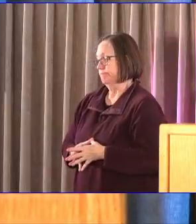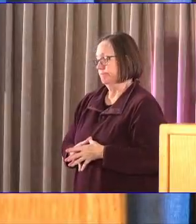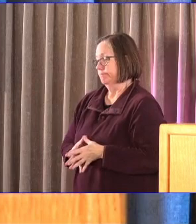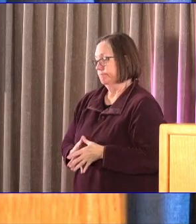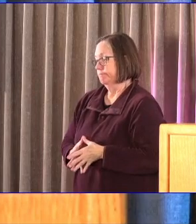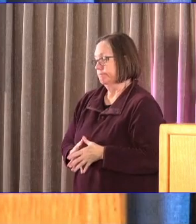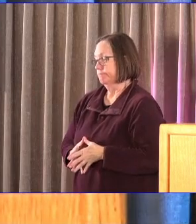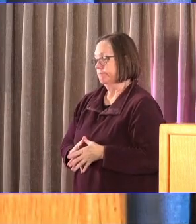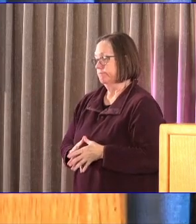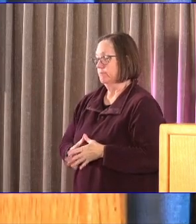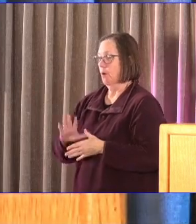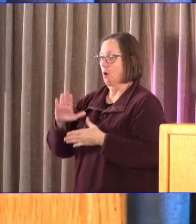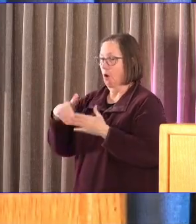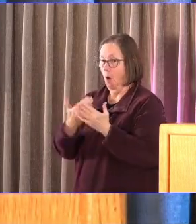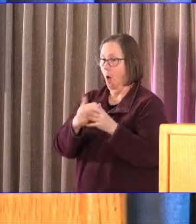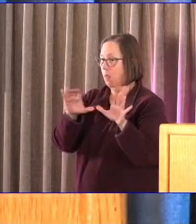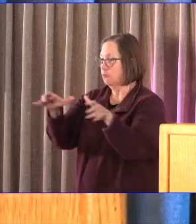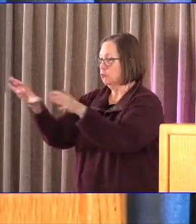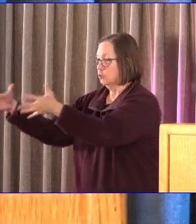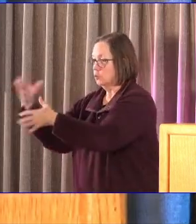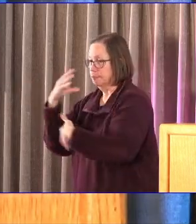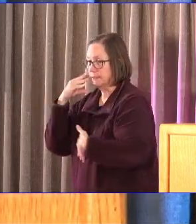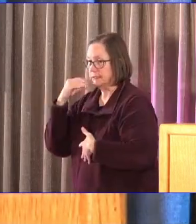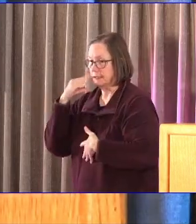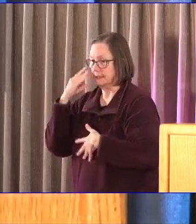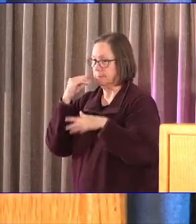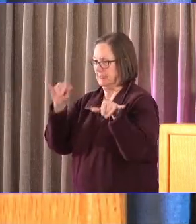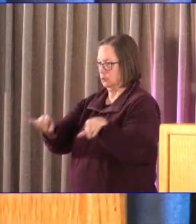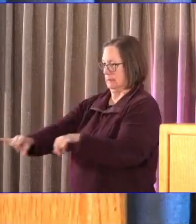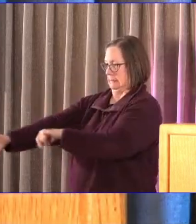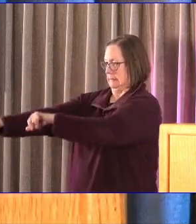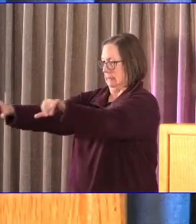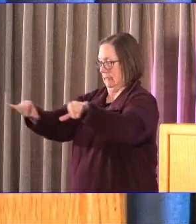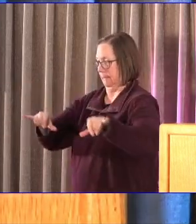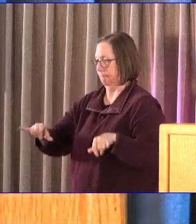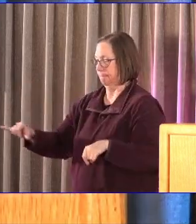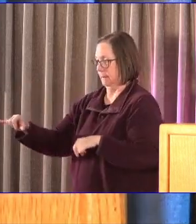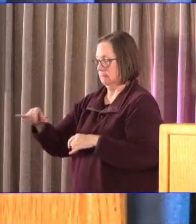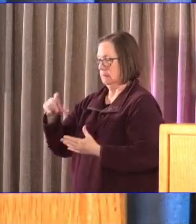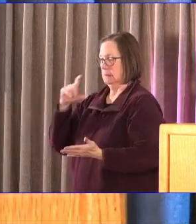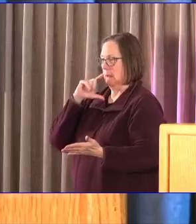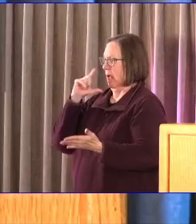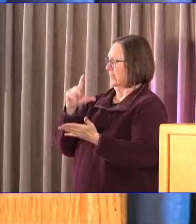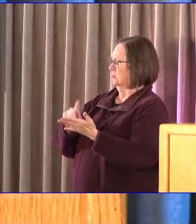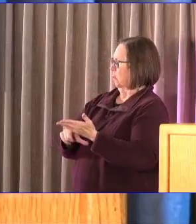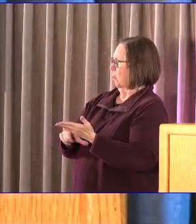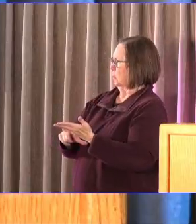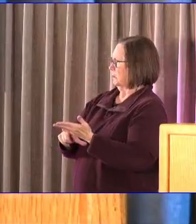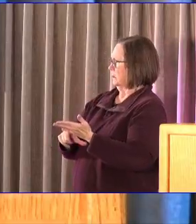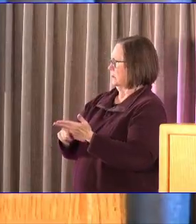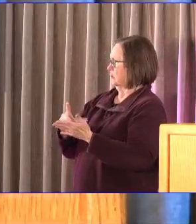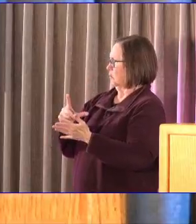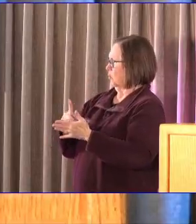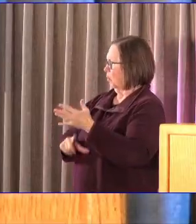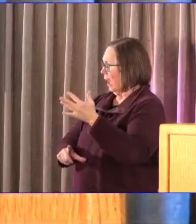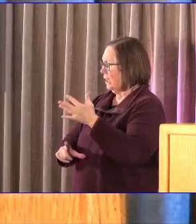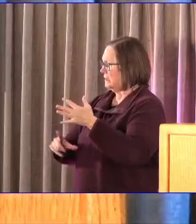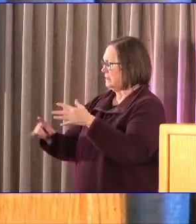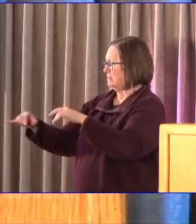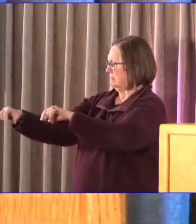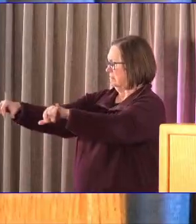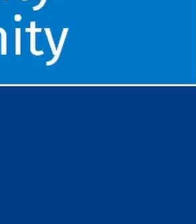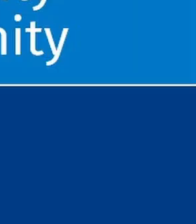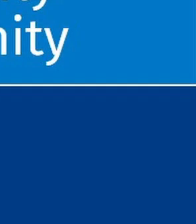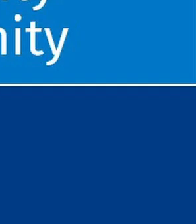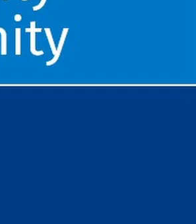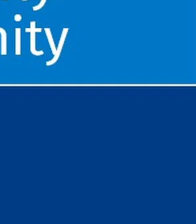all those groups that I've just mentioned. And one of the first themes that I can say has stood out for me and my team who have looked